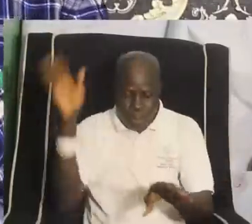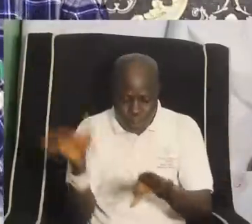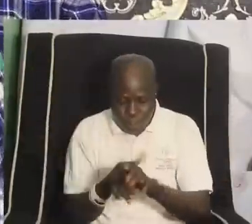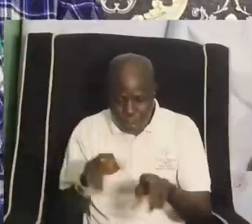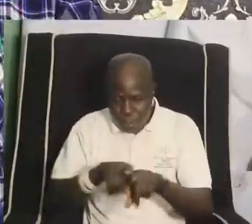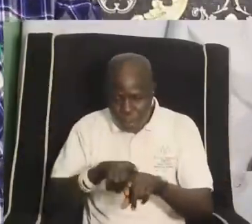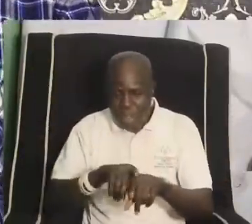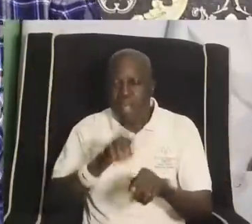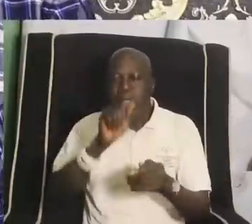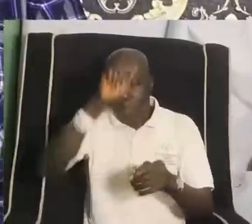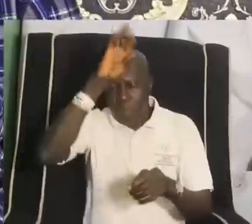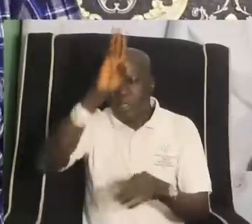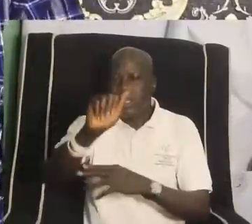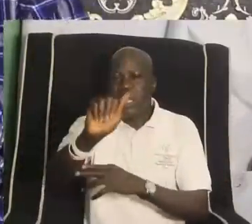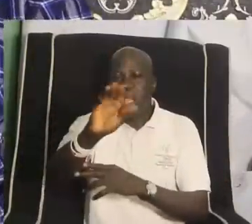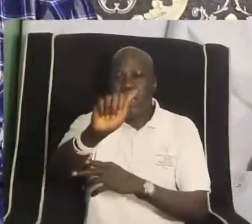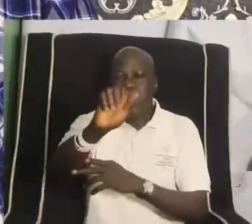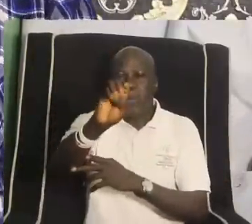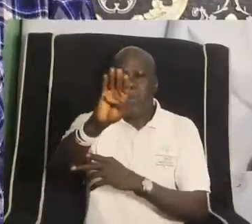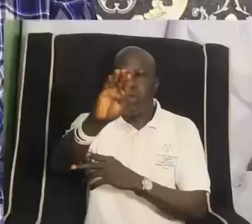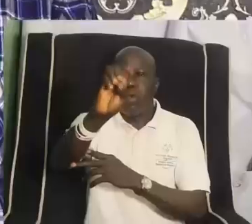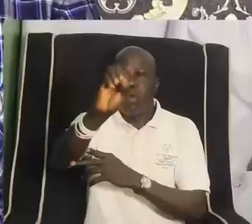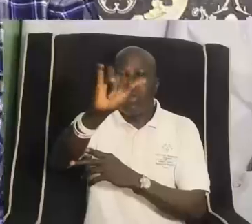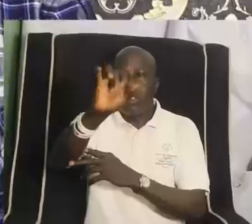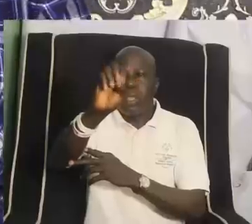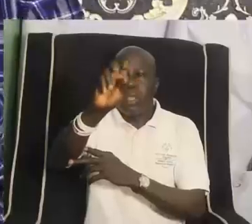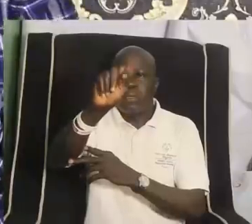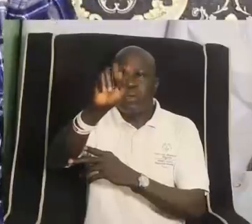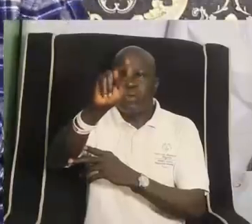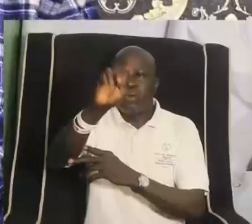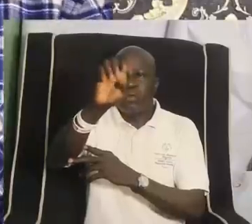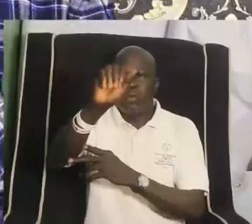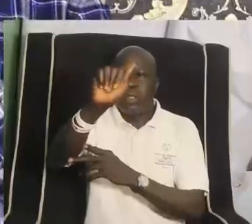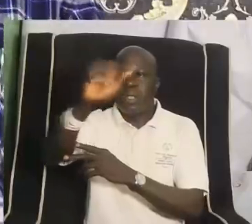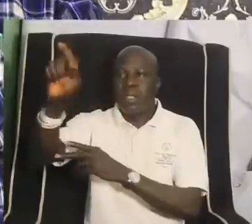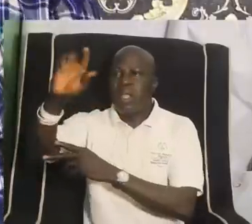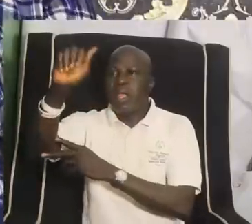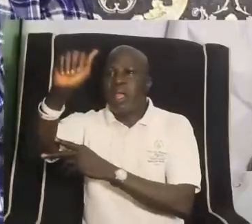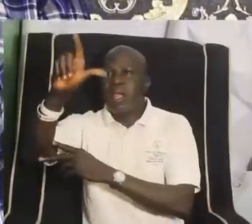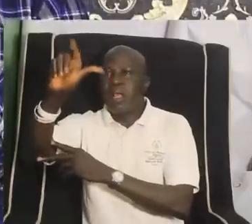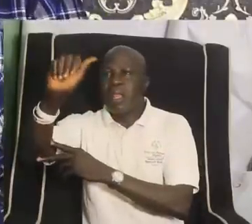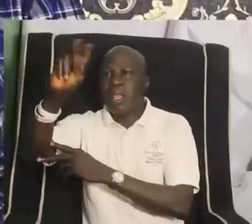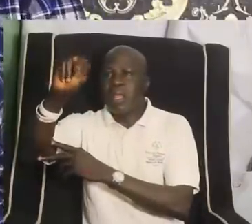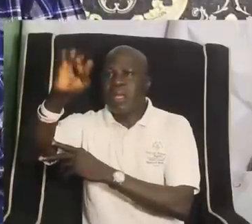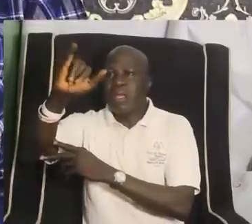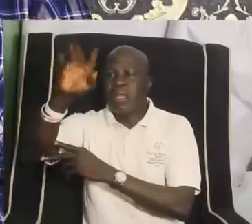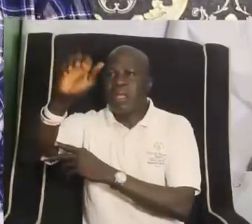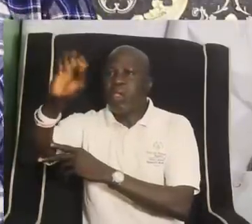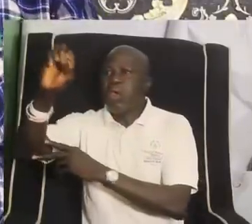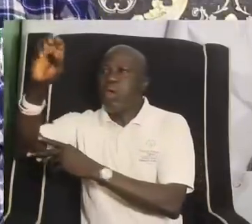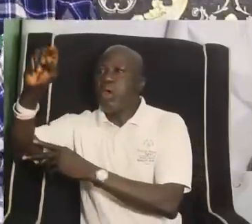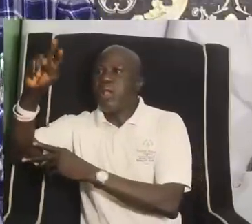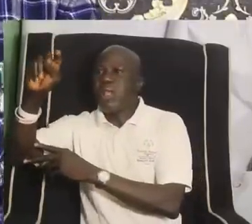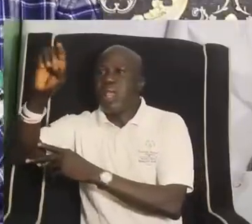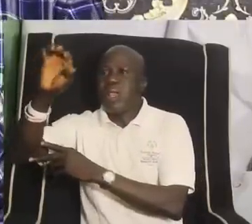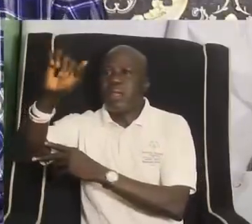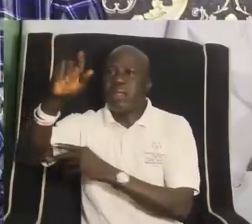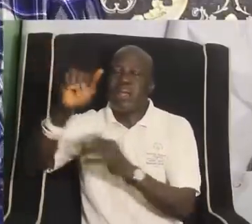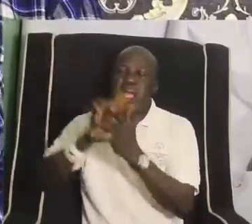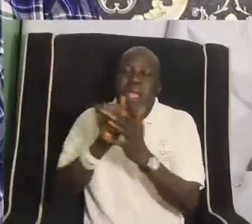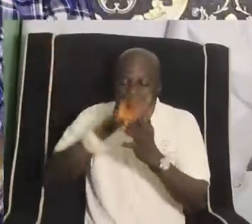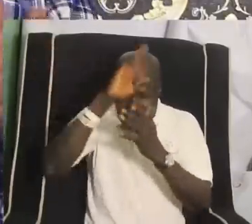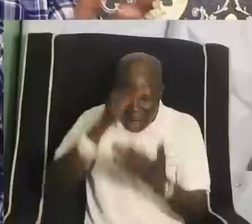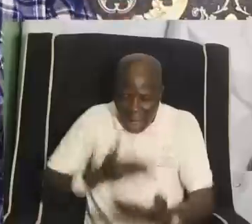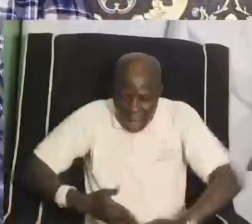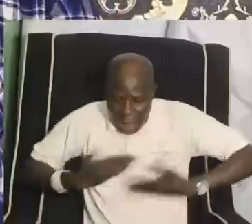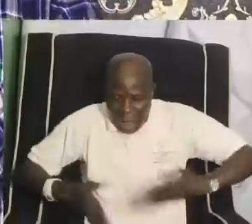brother. Mr. Adebowale. Mr. Adebowale. Oyetunde. Oyetunde. Alane. Alani. Ordinary day. Ordinary day. Happy birthday to you. Happy birthday to